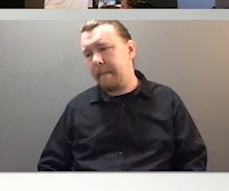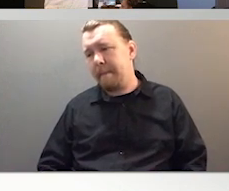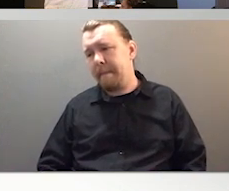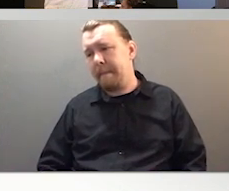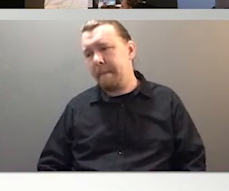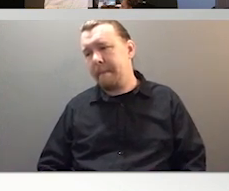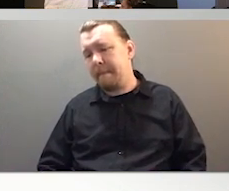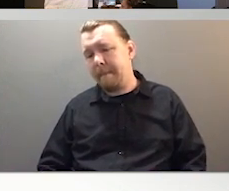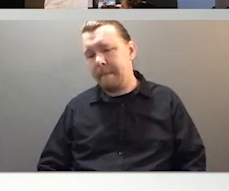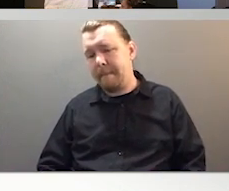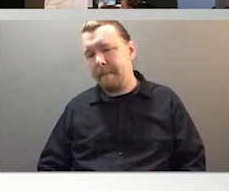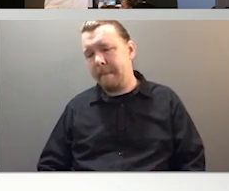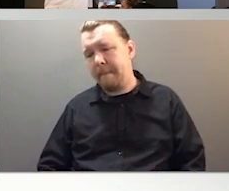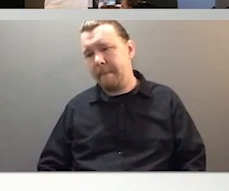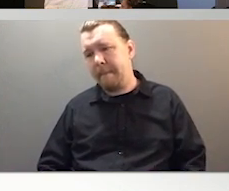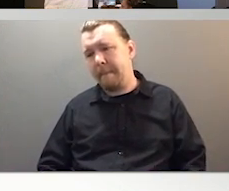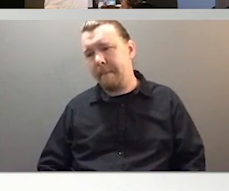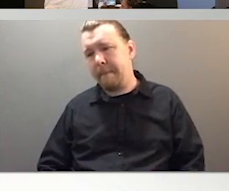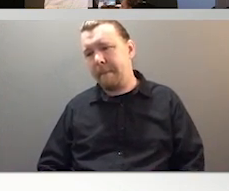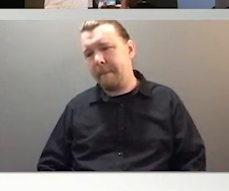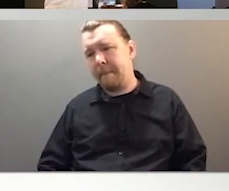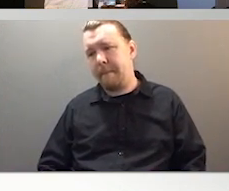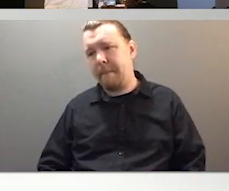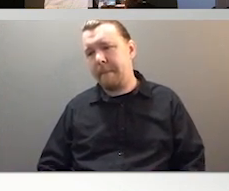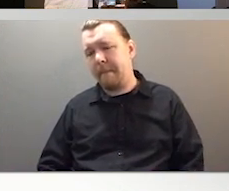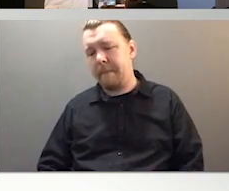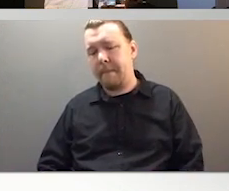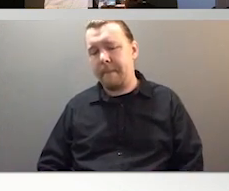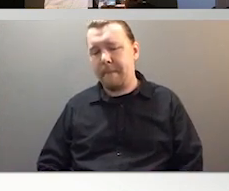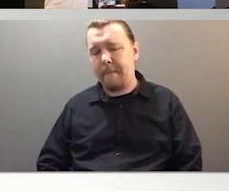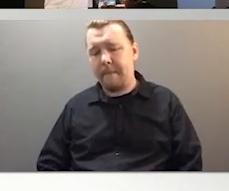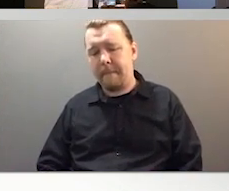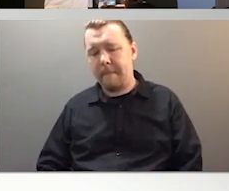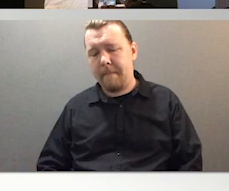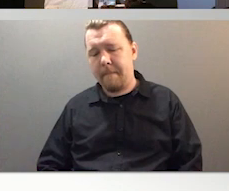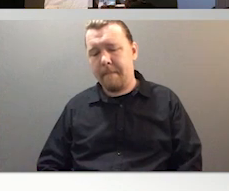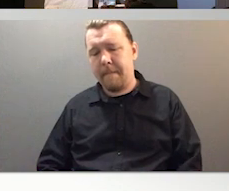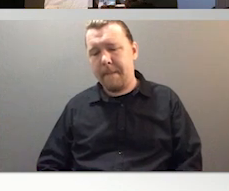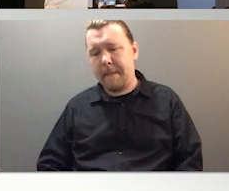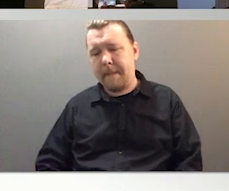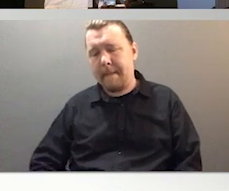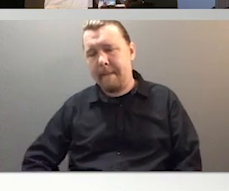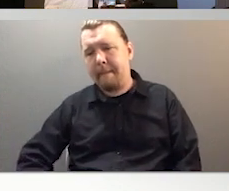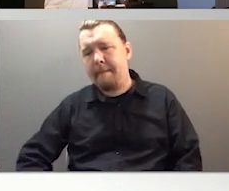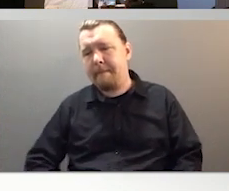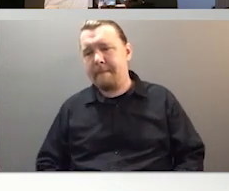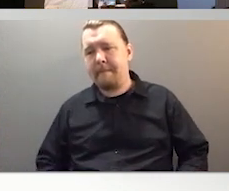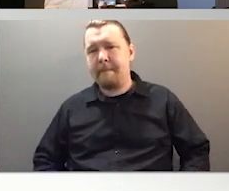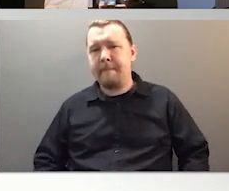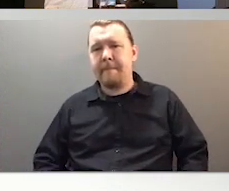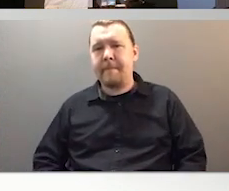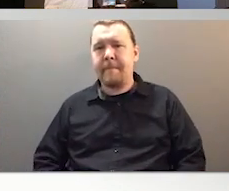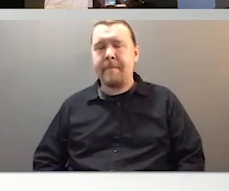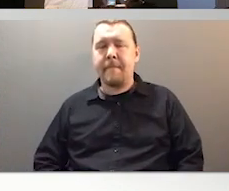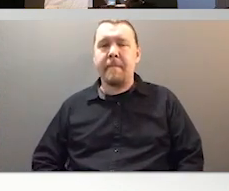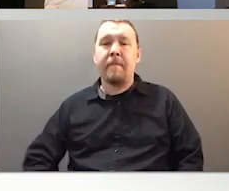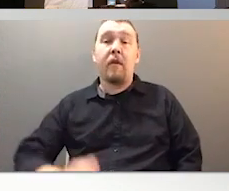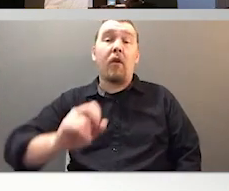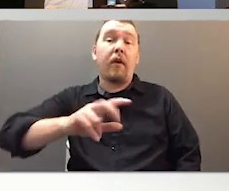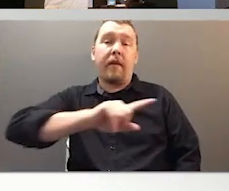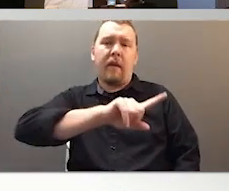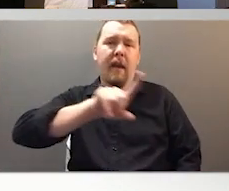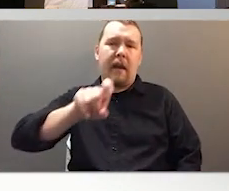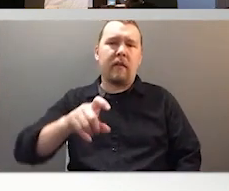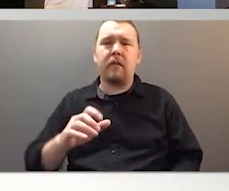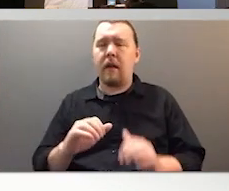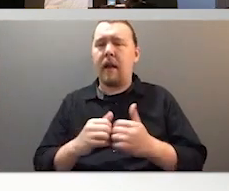the neurological aspect. So how do you search for a person like yourself with that knowledge? So the question was, how do you find